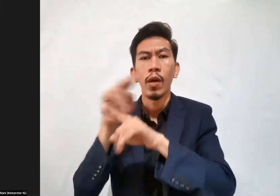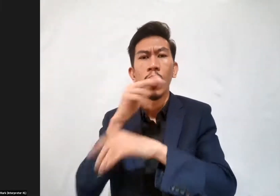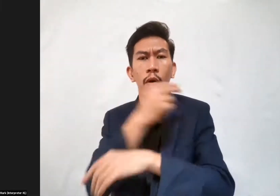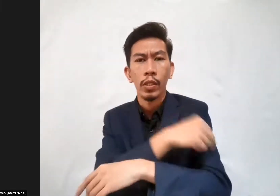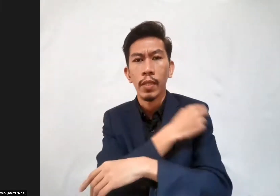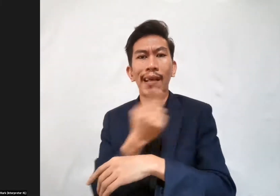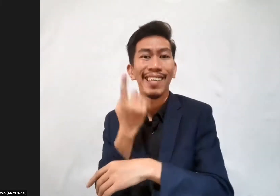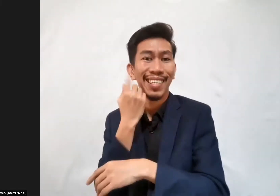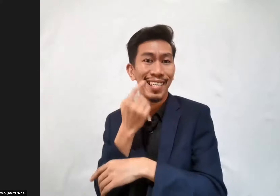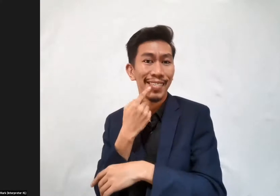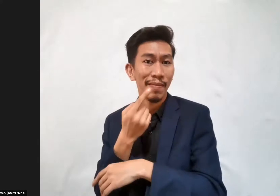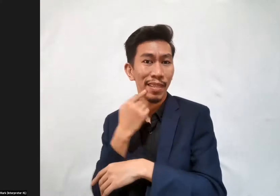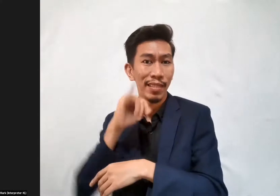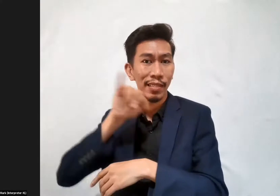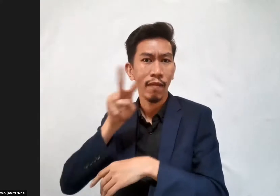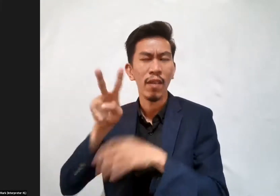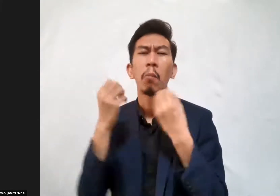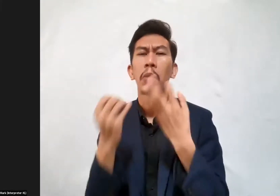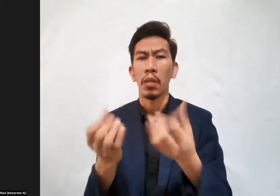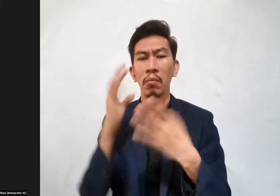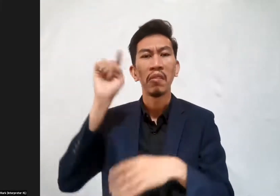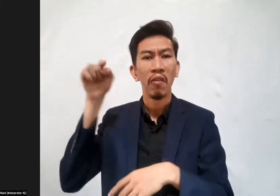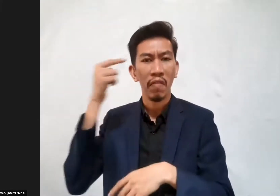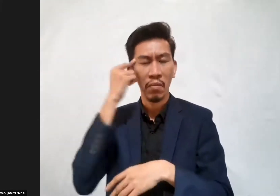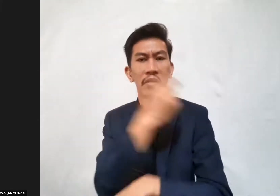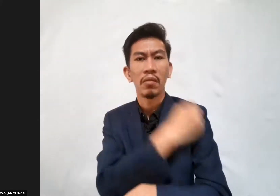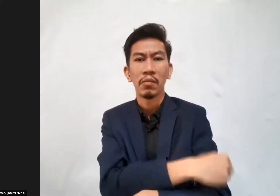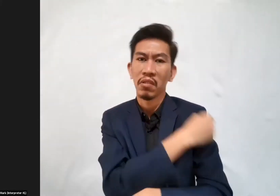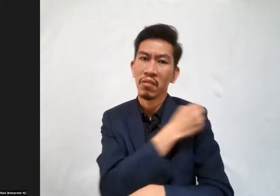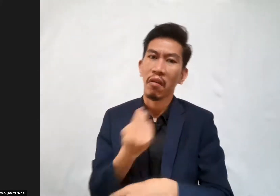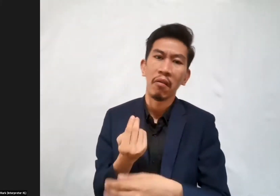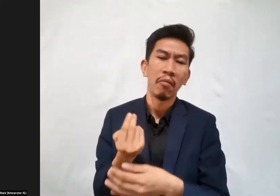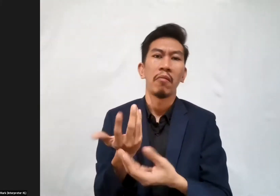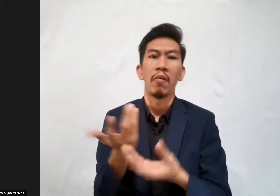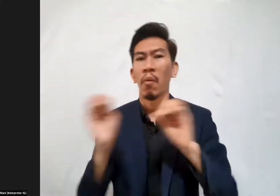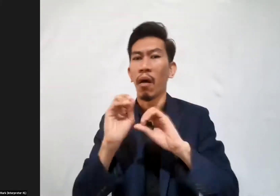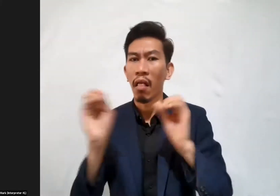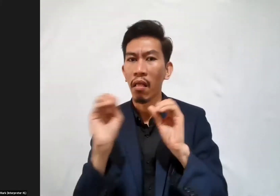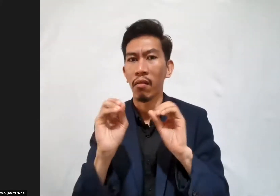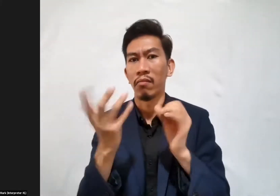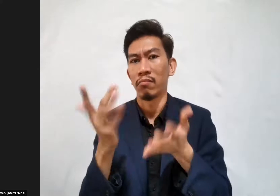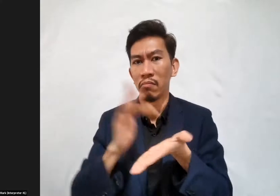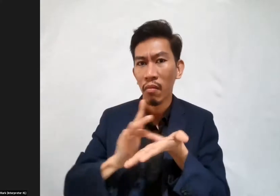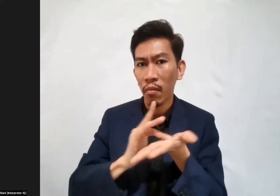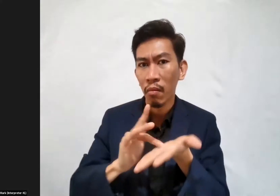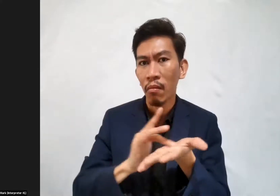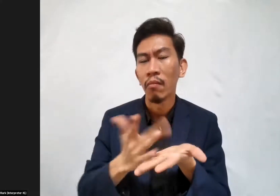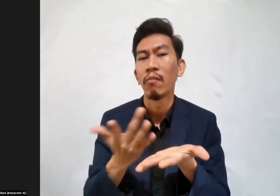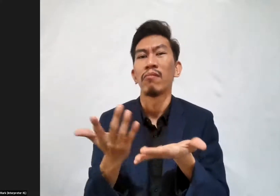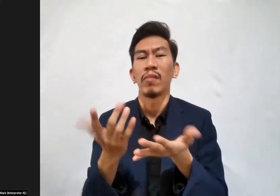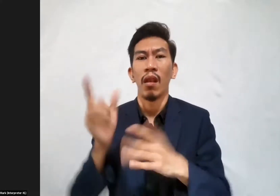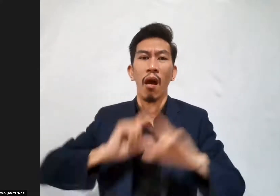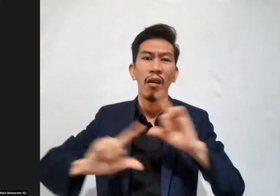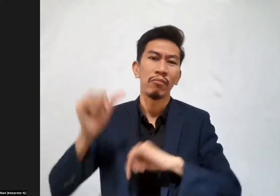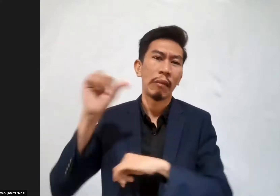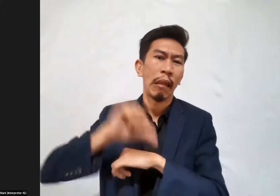Senator Ejercito, many of the government hospitals don't have medicines. The lab equipment is not working.